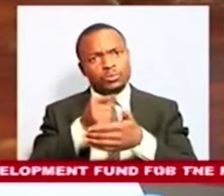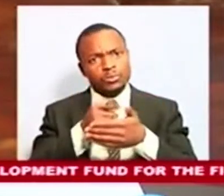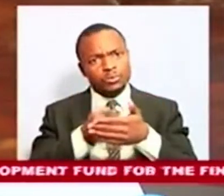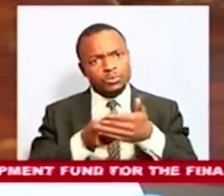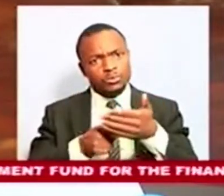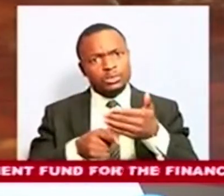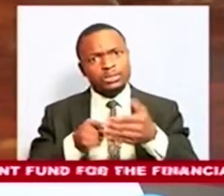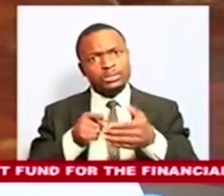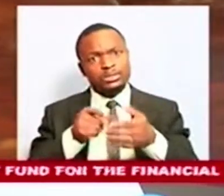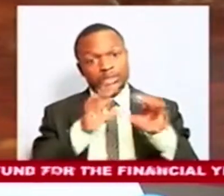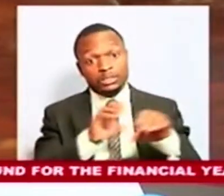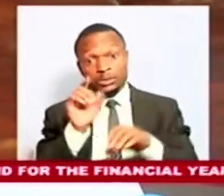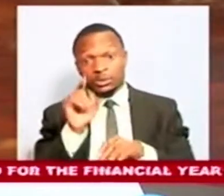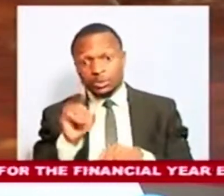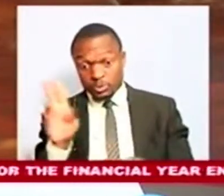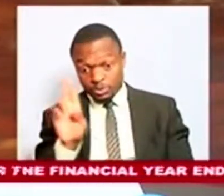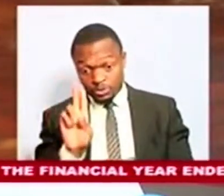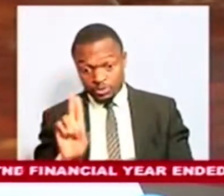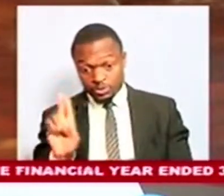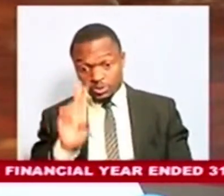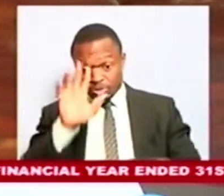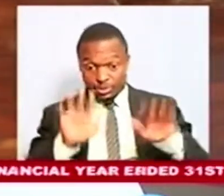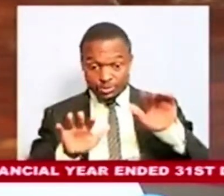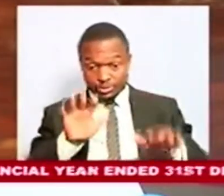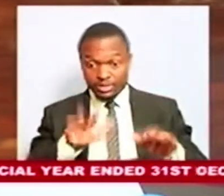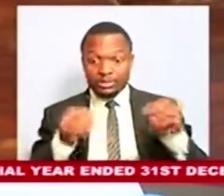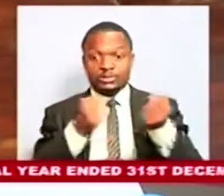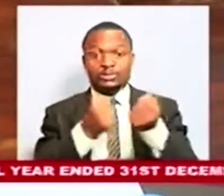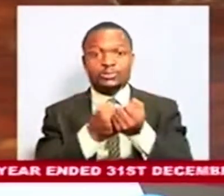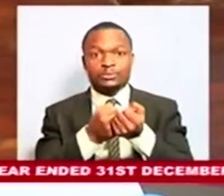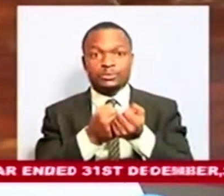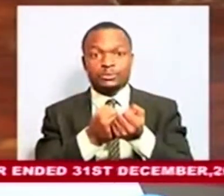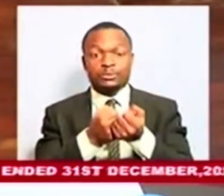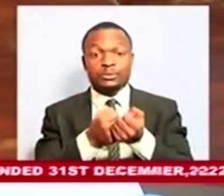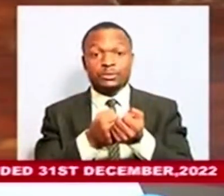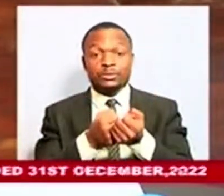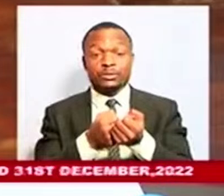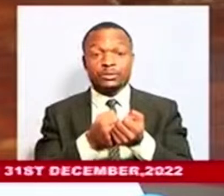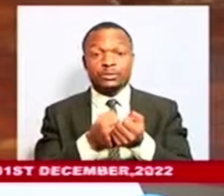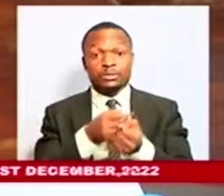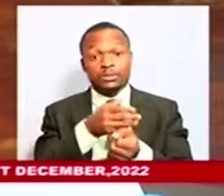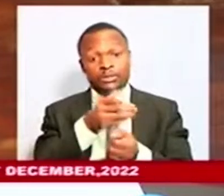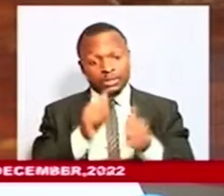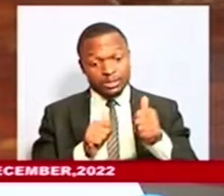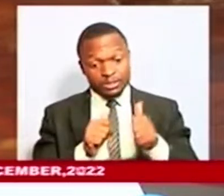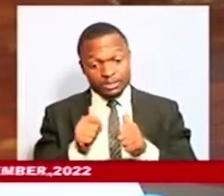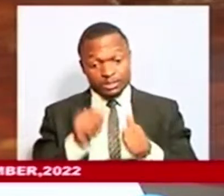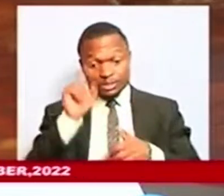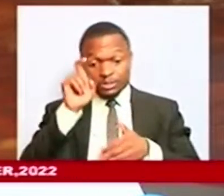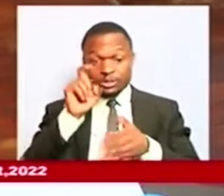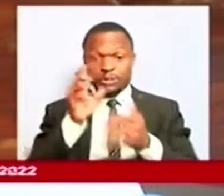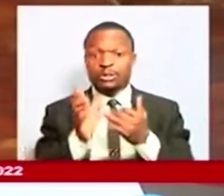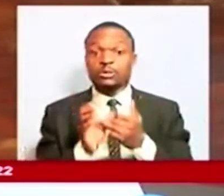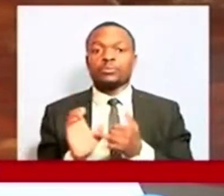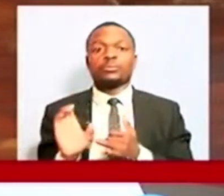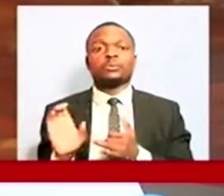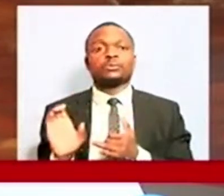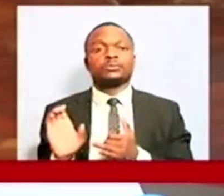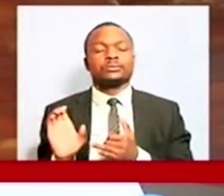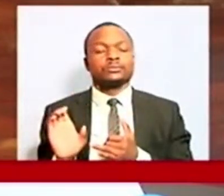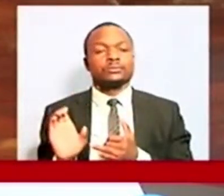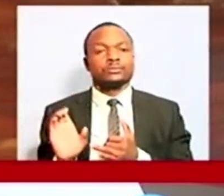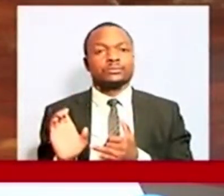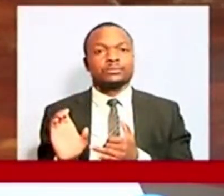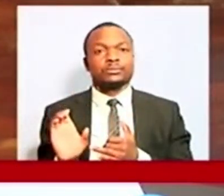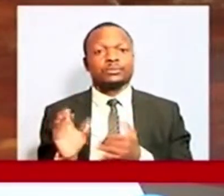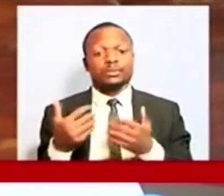with the balance on bursaries? Meanwhile, the administration component